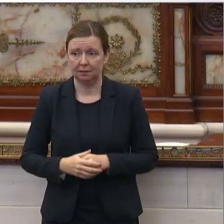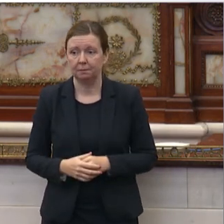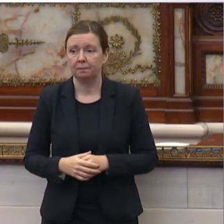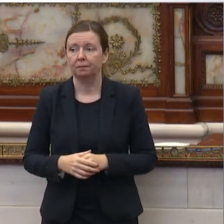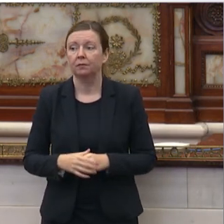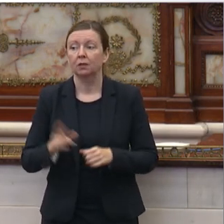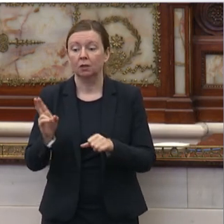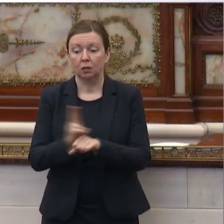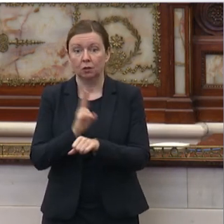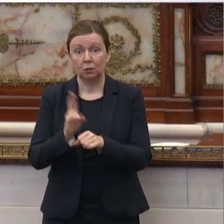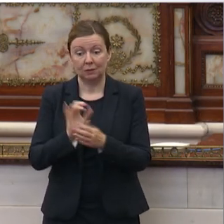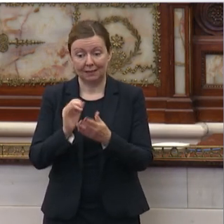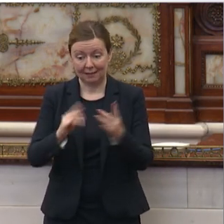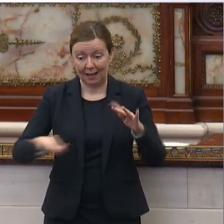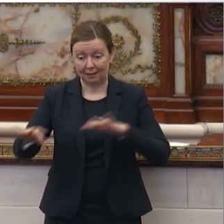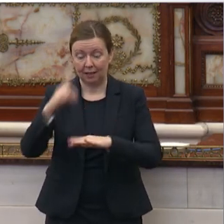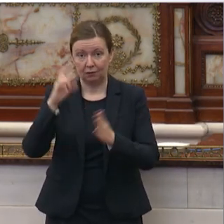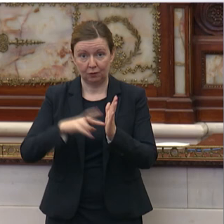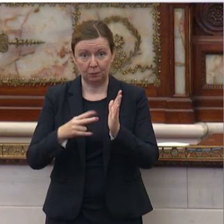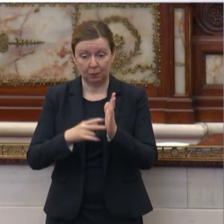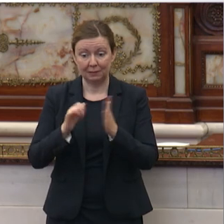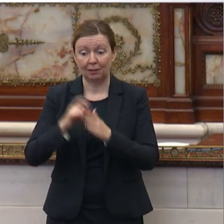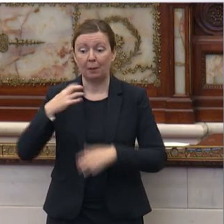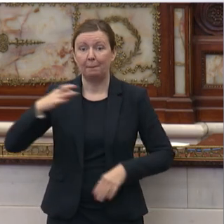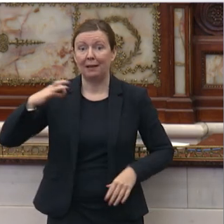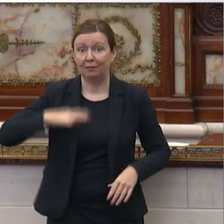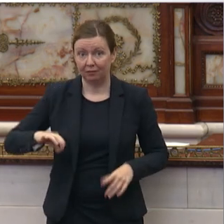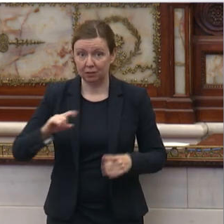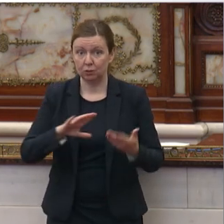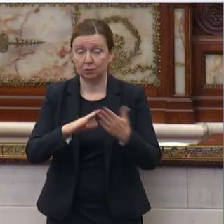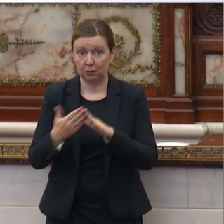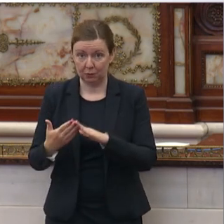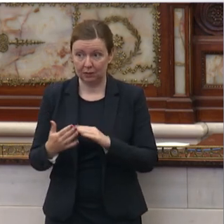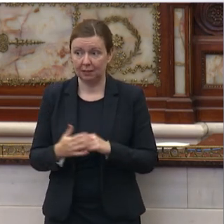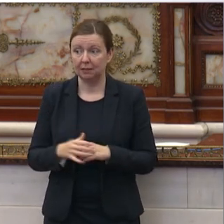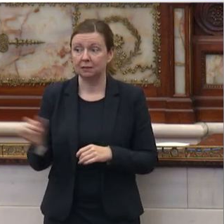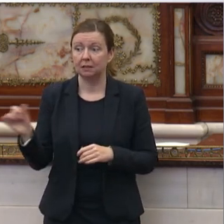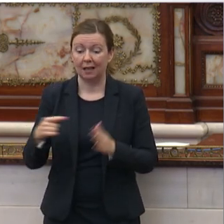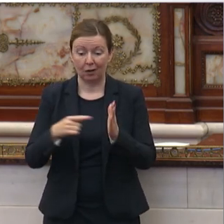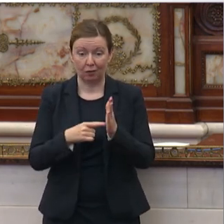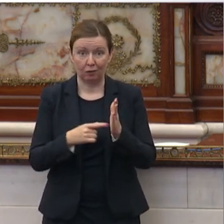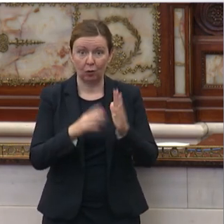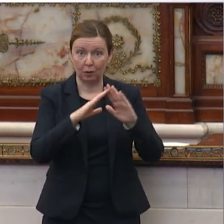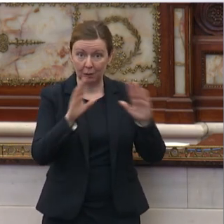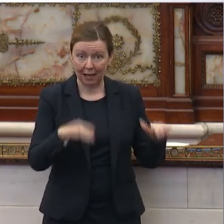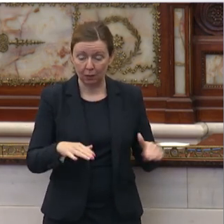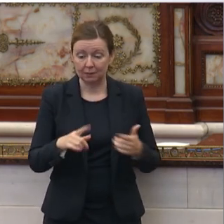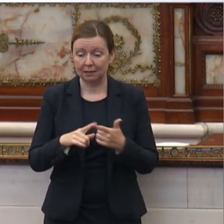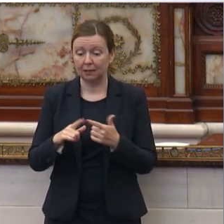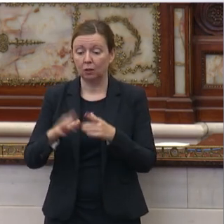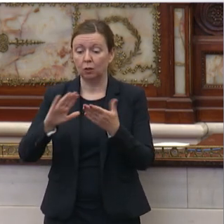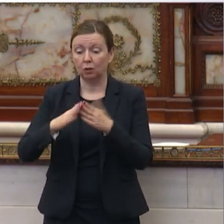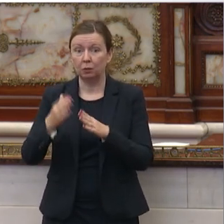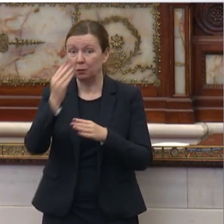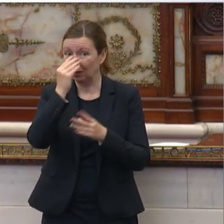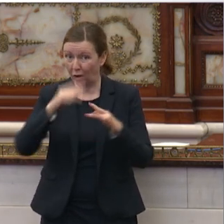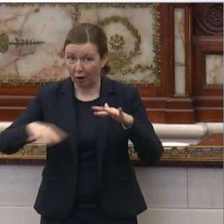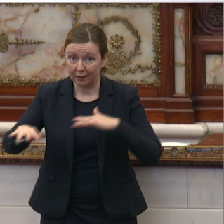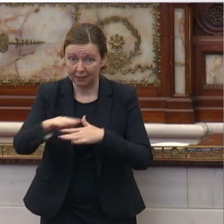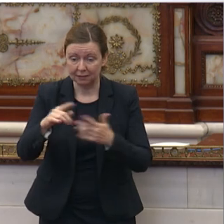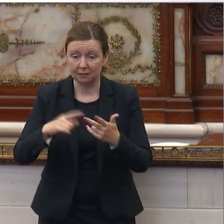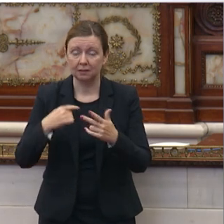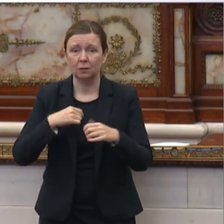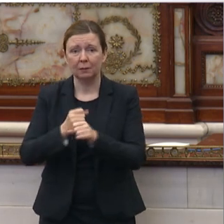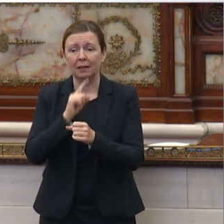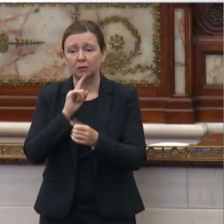By using this land for purposes that are beneficial to community, like affordable housing or community gardens, we can